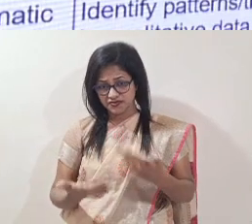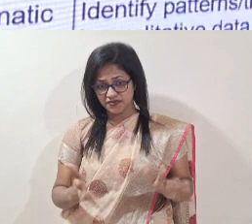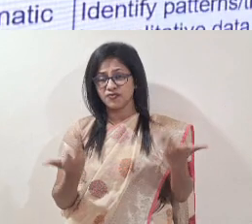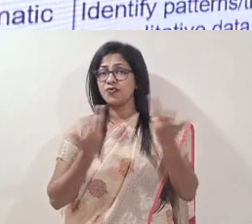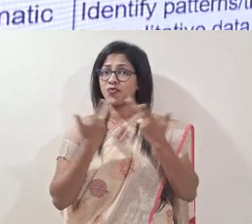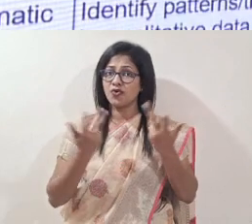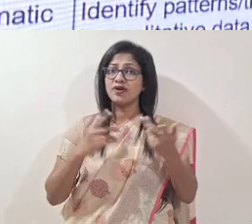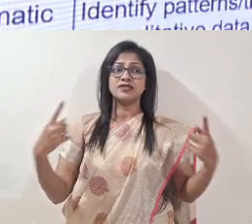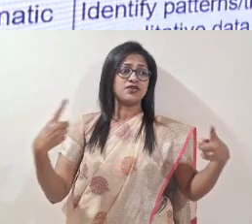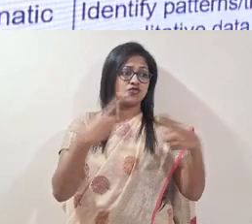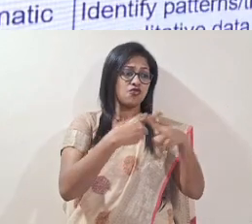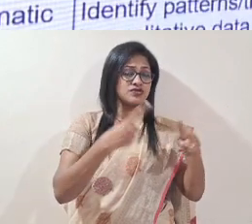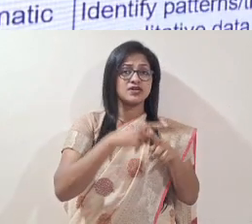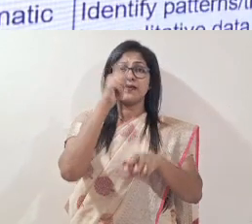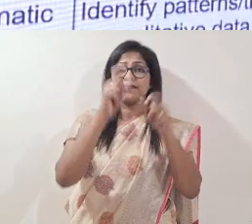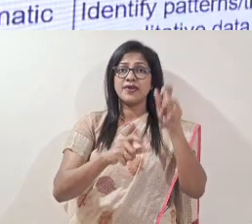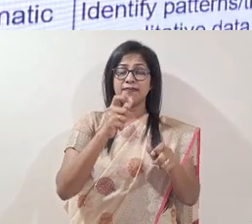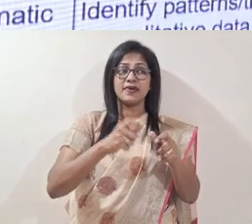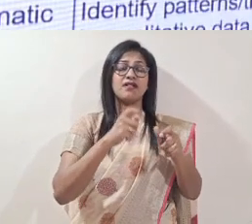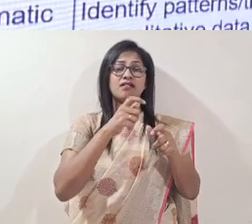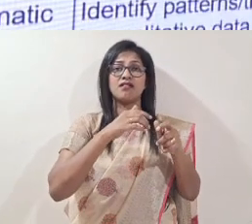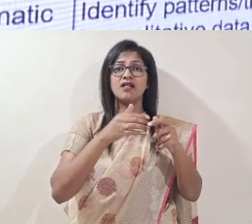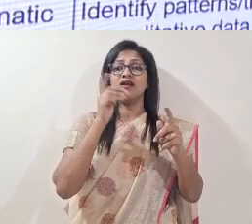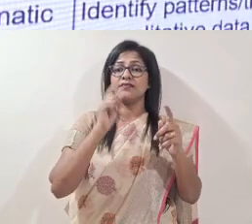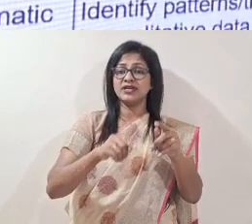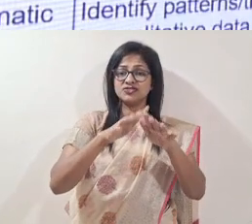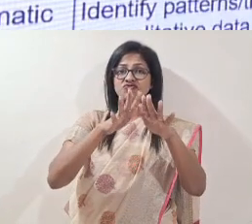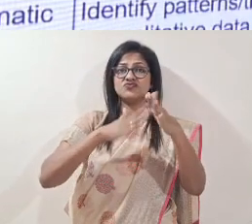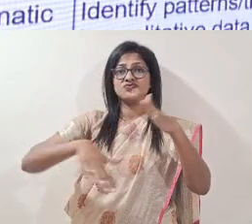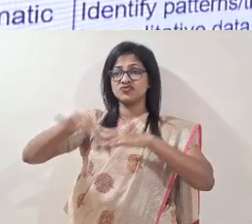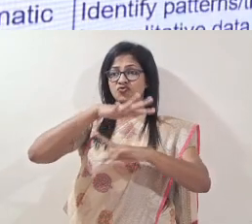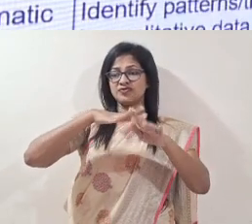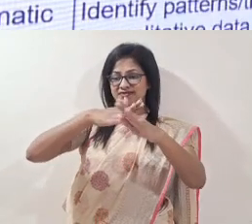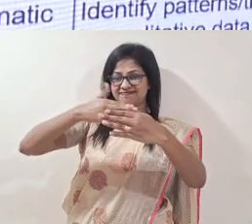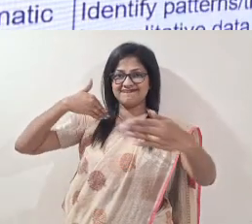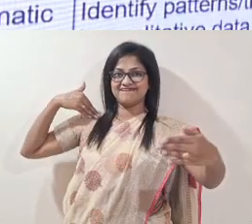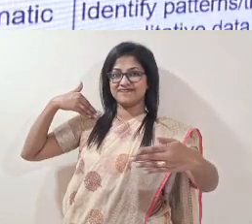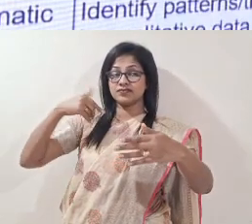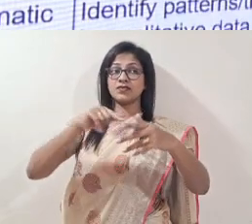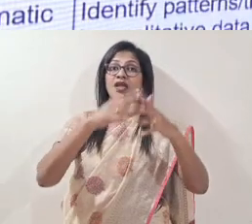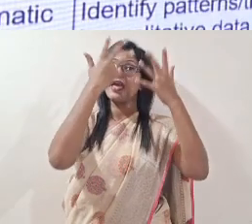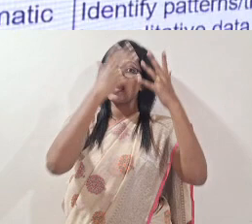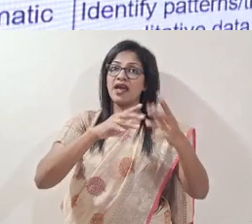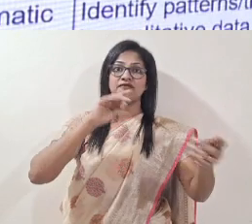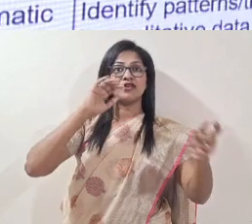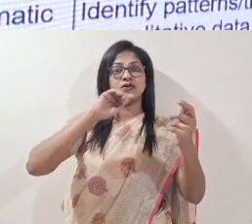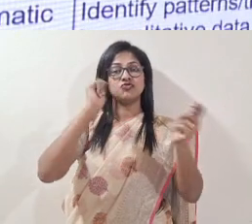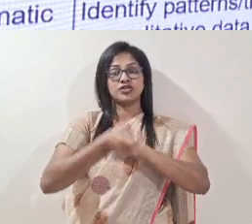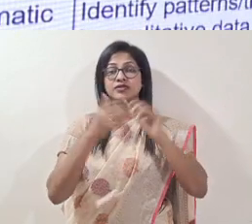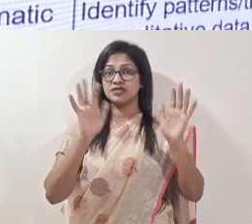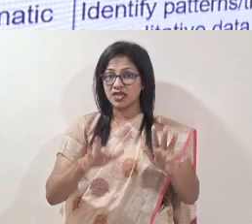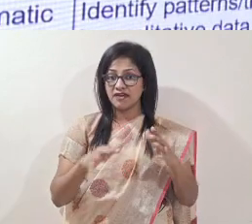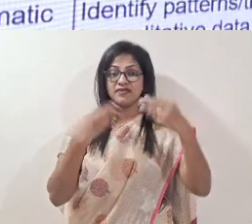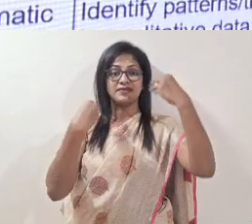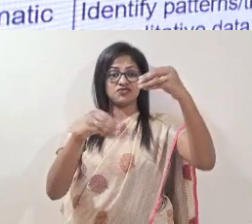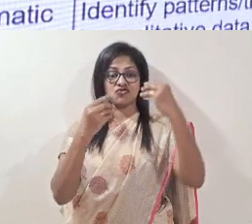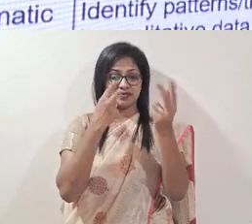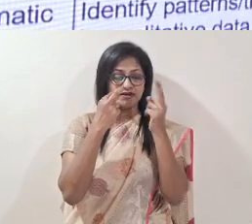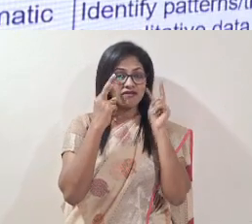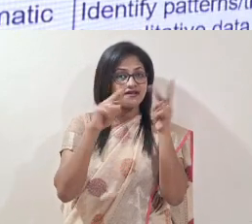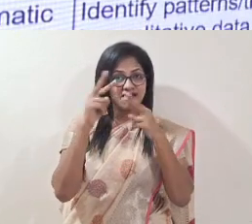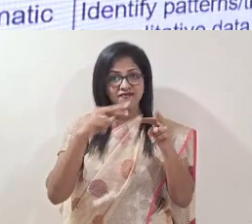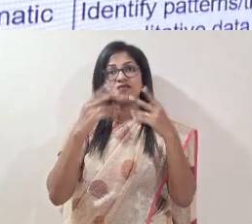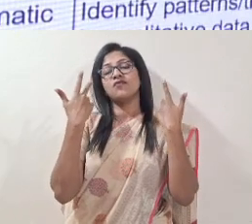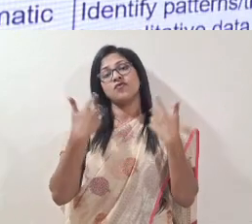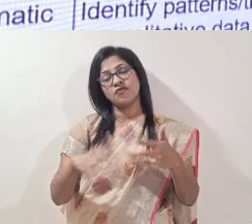cross correlation to see ridership heavily influenced by social distancing policies. We did a document review